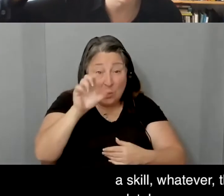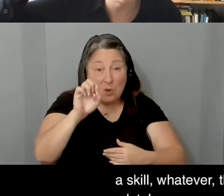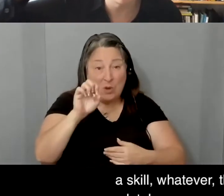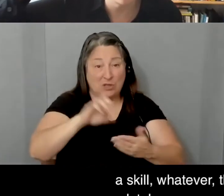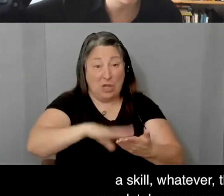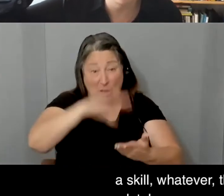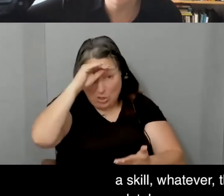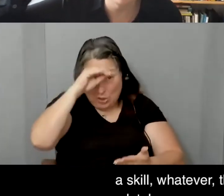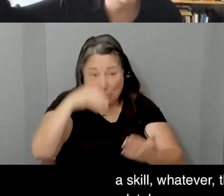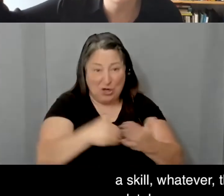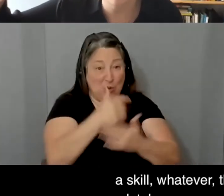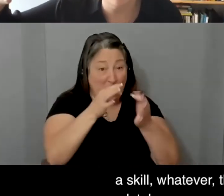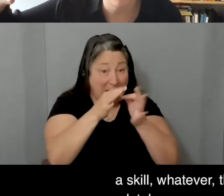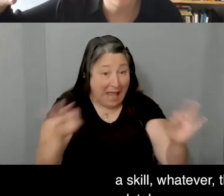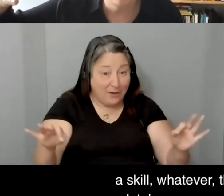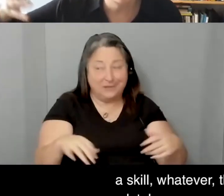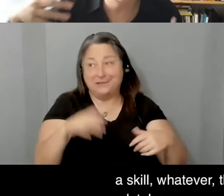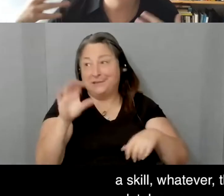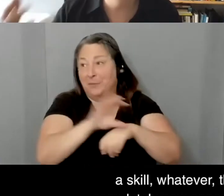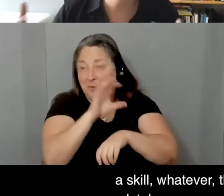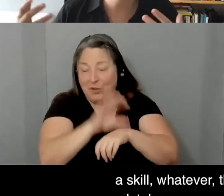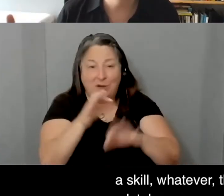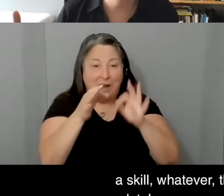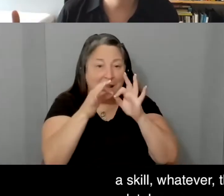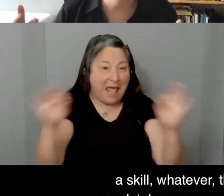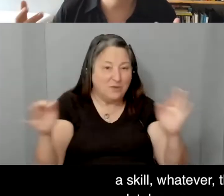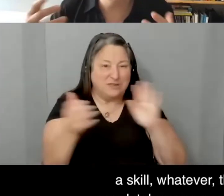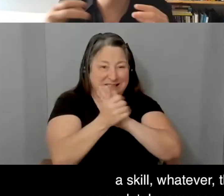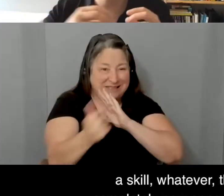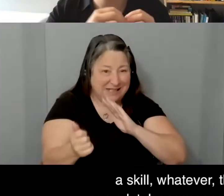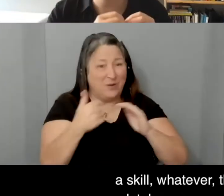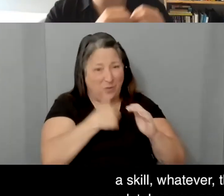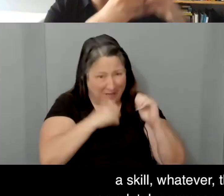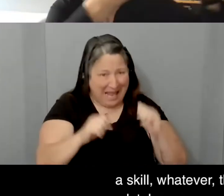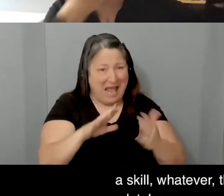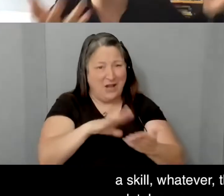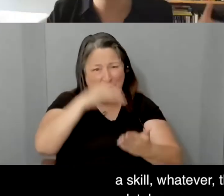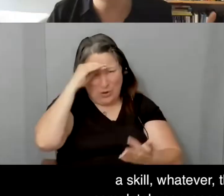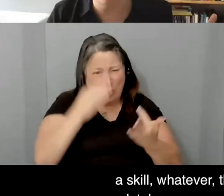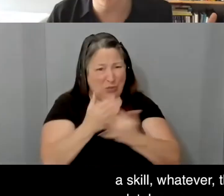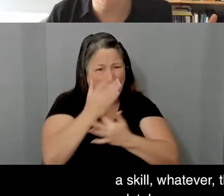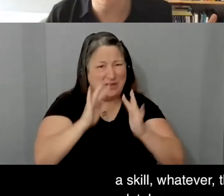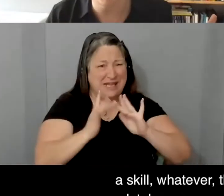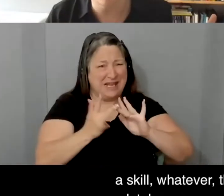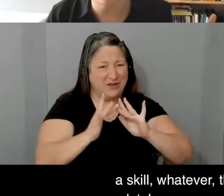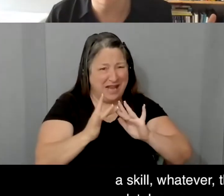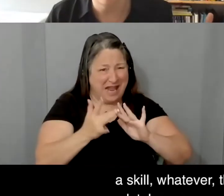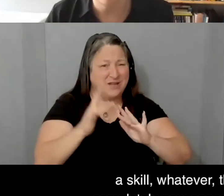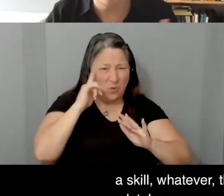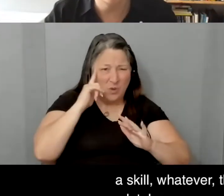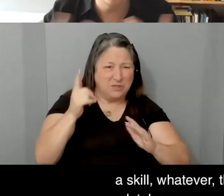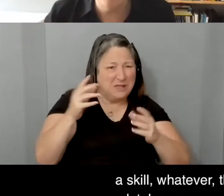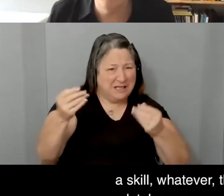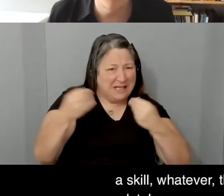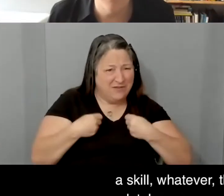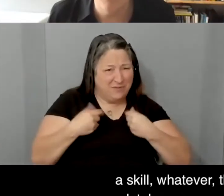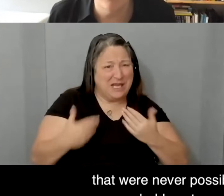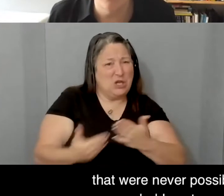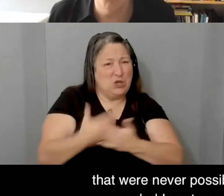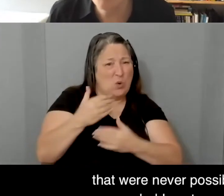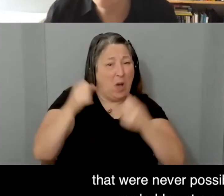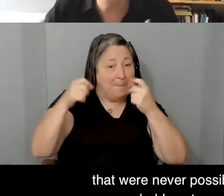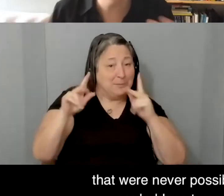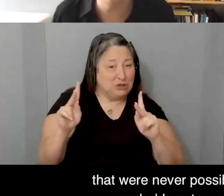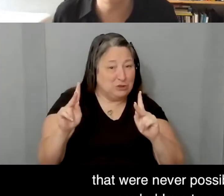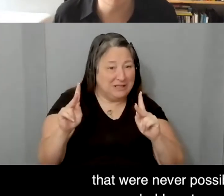a skill, whatever that enables you to have a completely new opportunity open up to you in ways